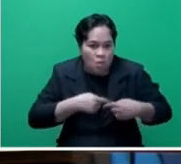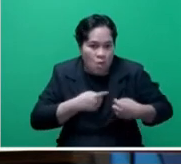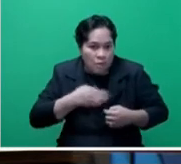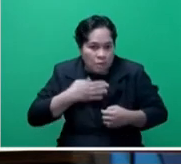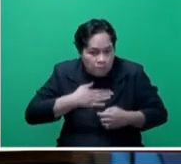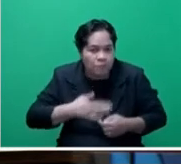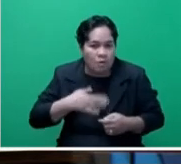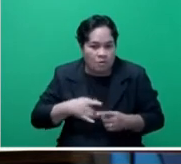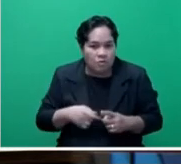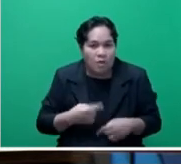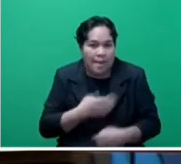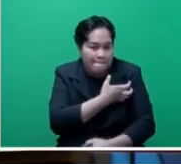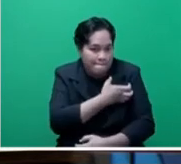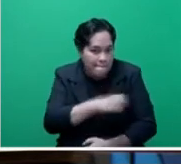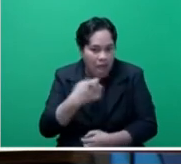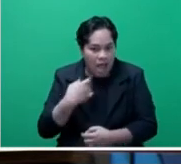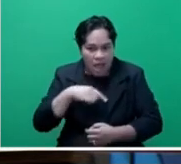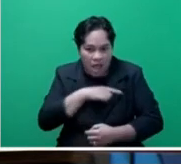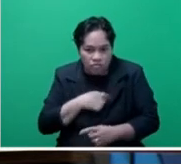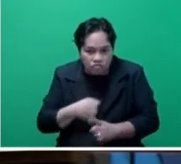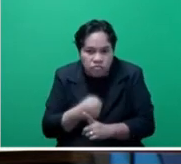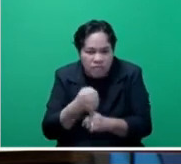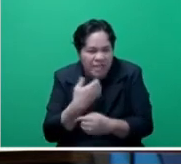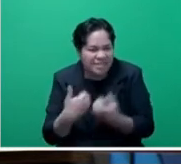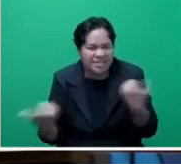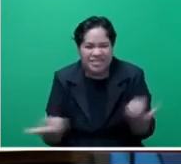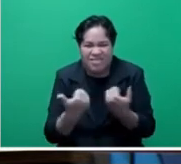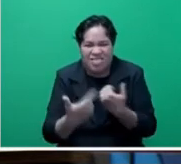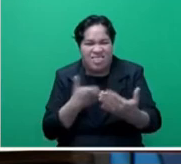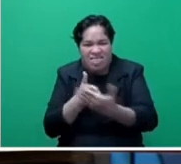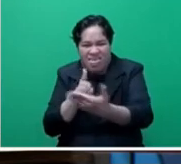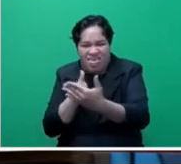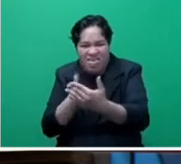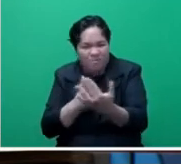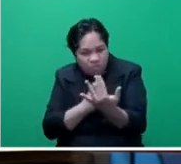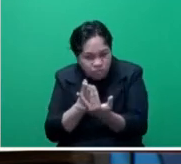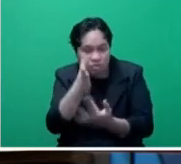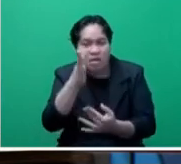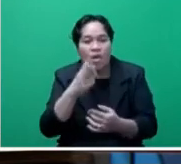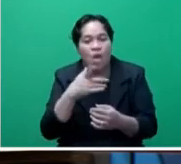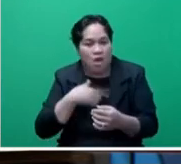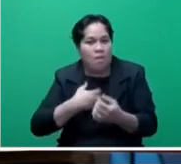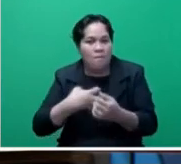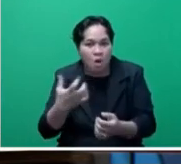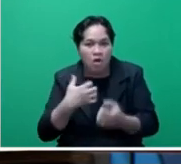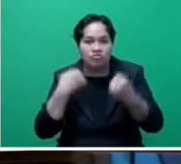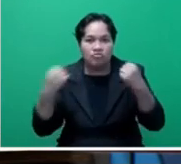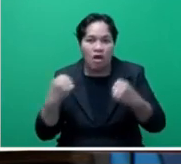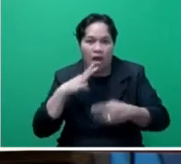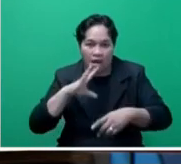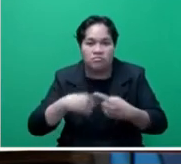has empowered us to deal with many ordeals over the years and emerge stronger every time. Because